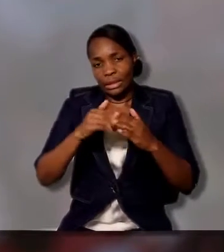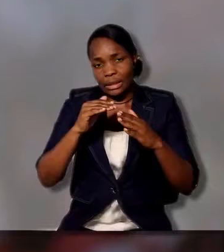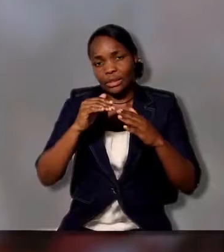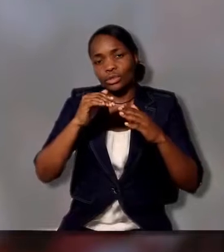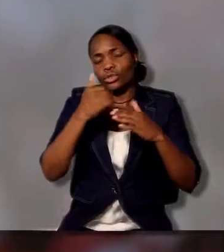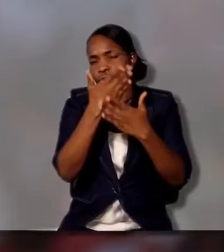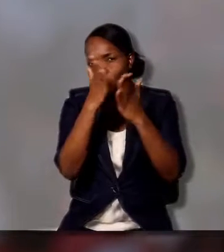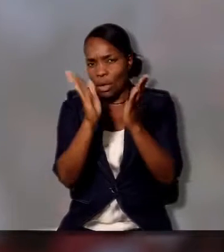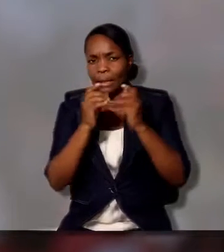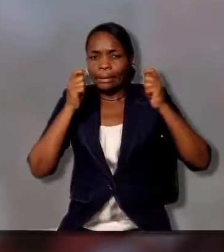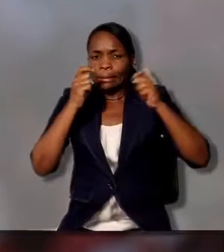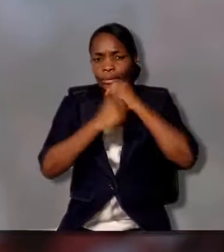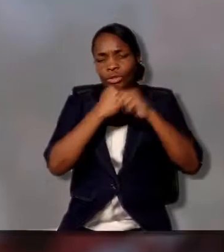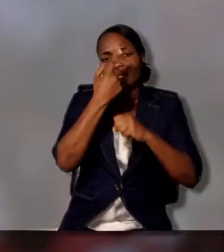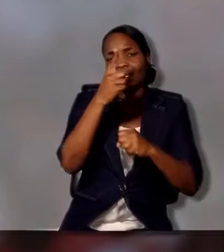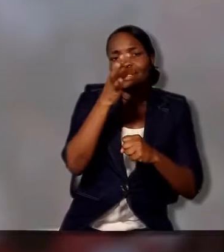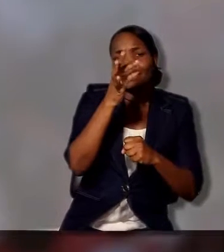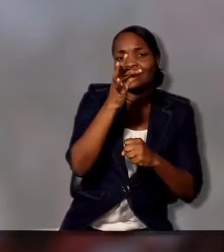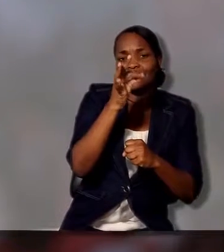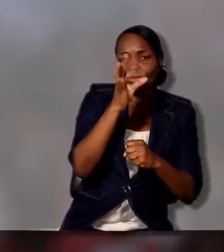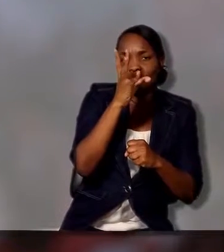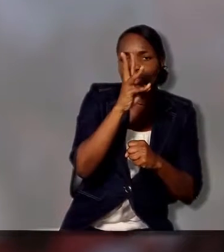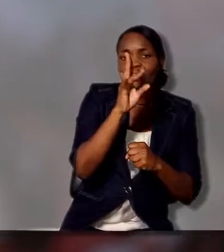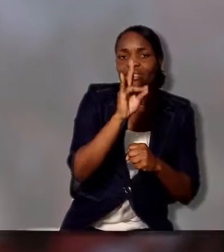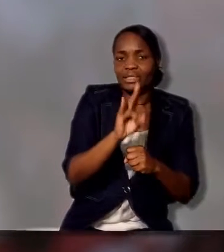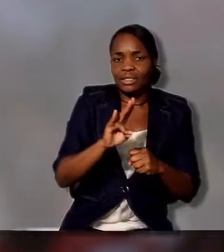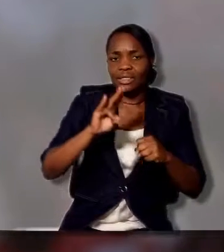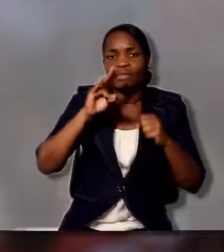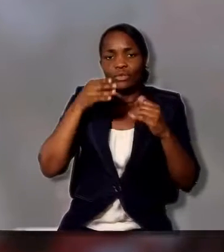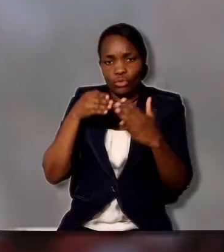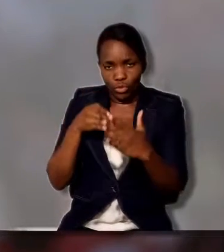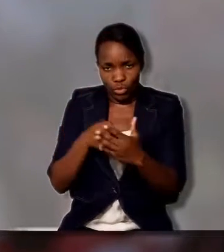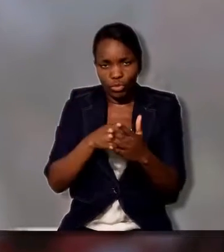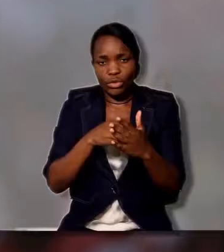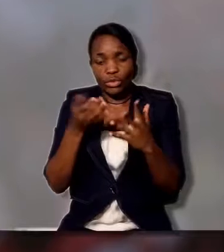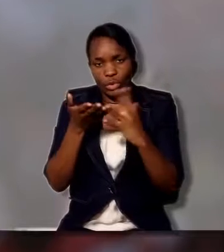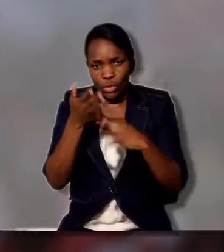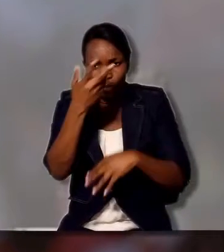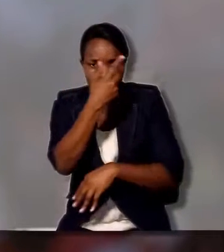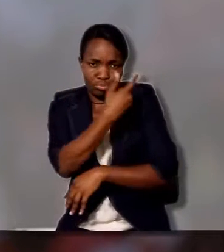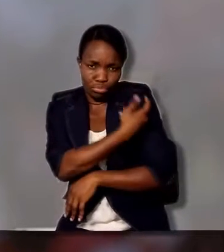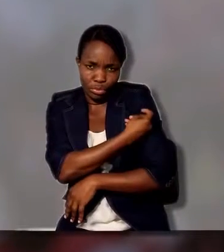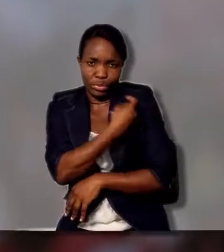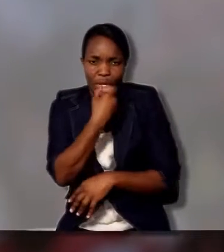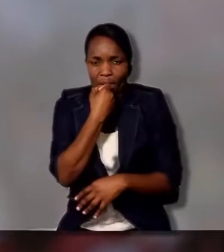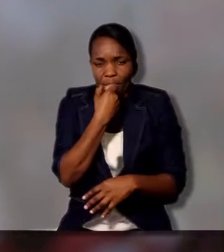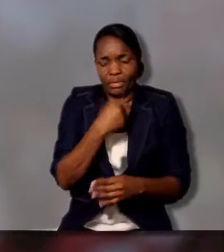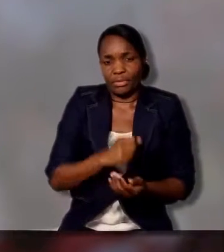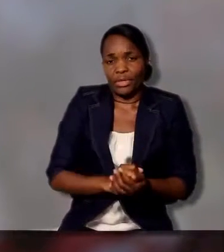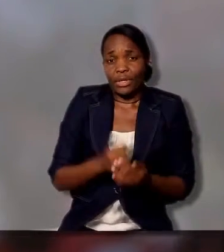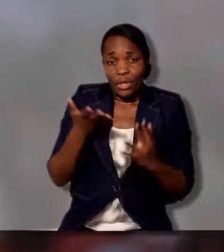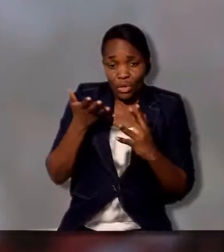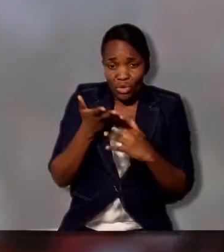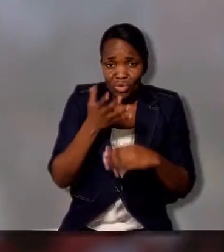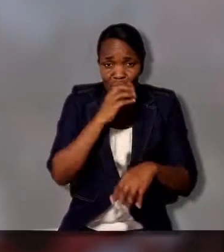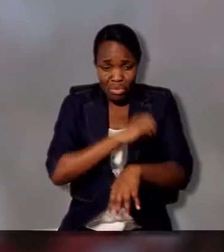worldwide campaign in 1967 to eradicate smallpox through the use of mass vaccinations. By 1984, the